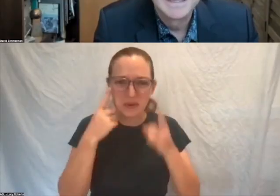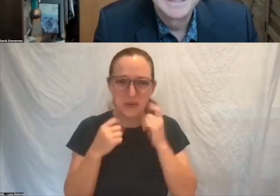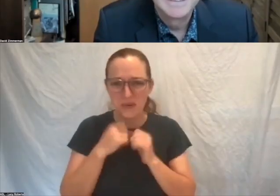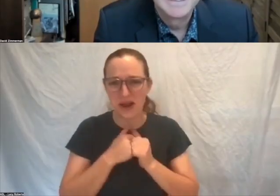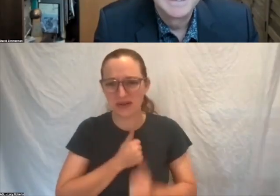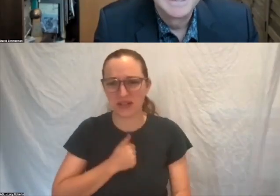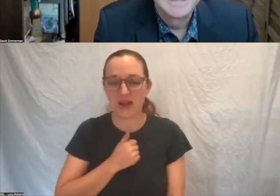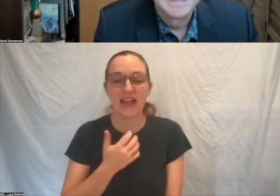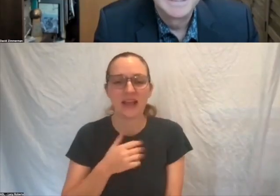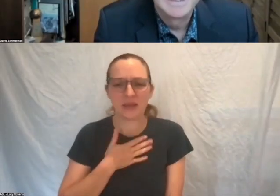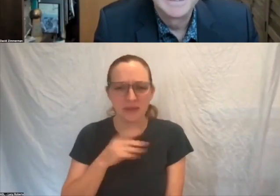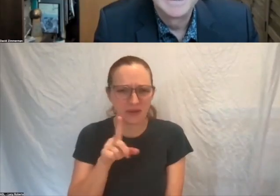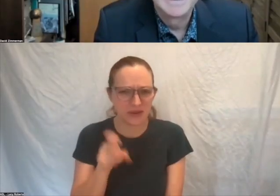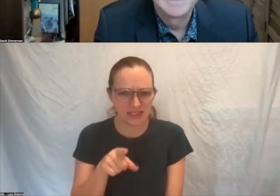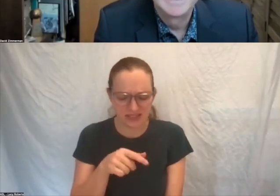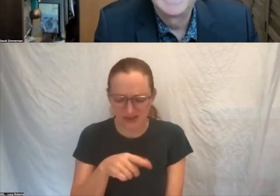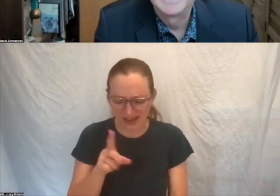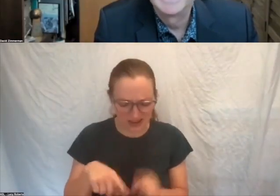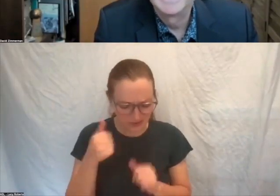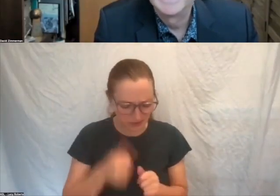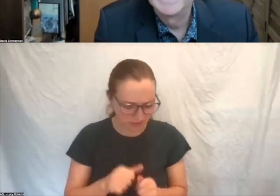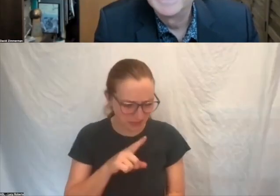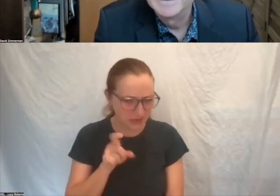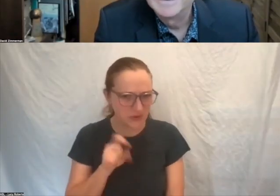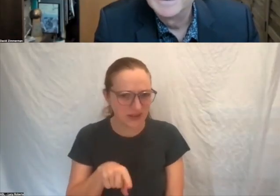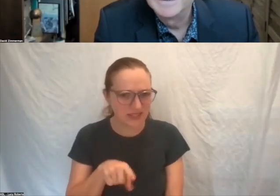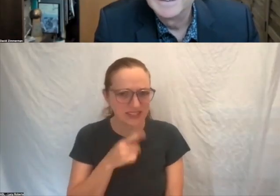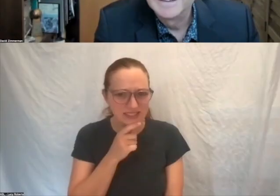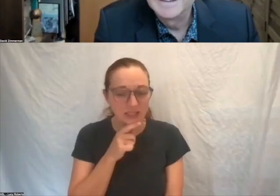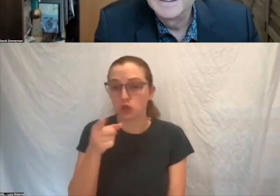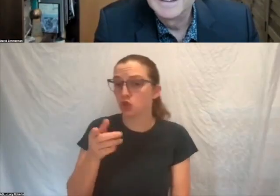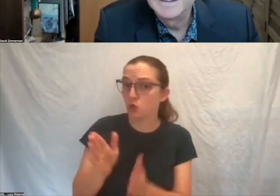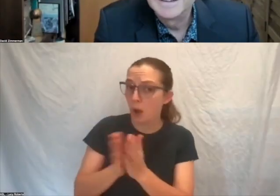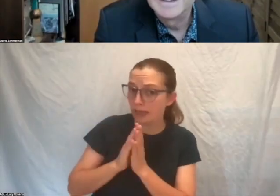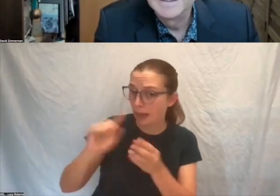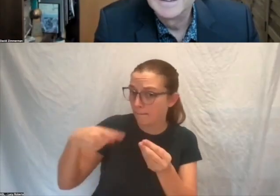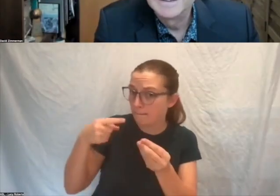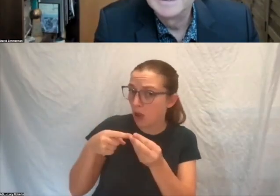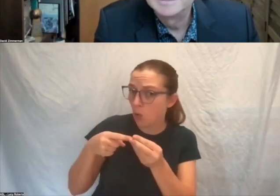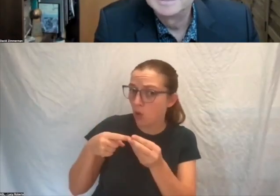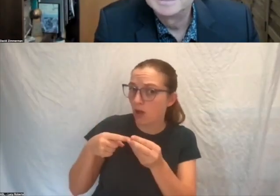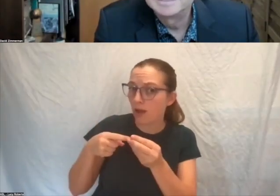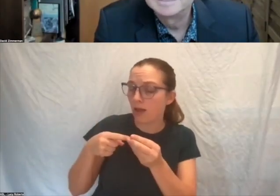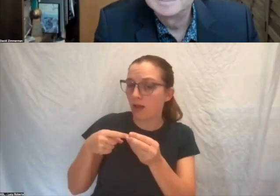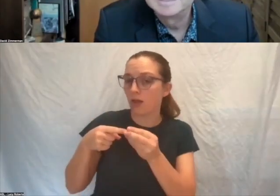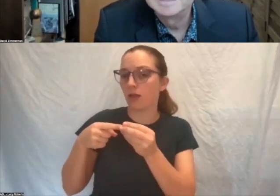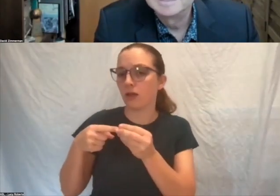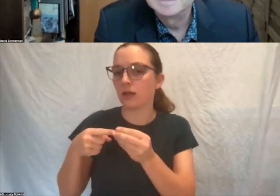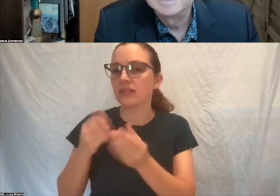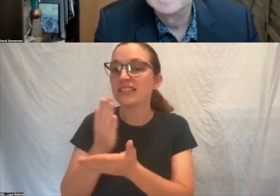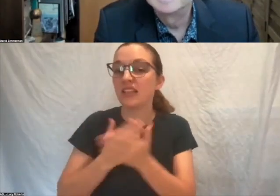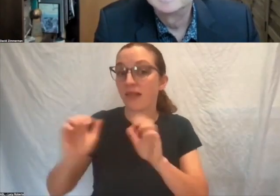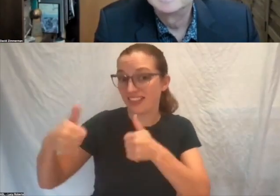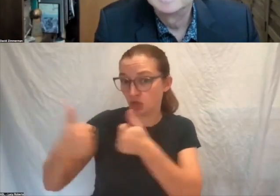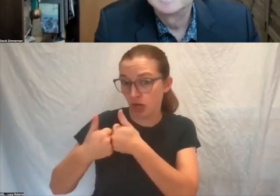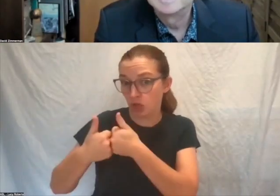Let's see, trying to remember the questions So that I have. you asked her about the what were some of the challenges you